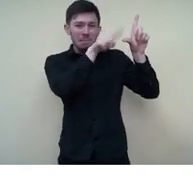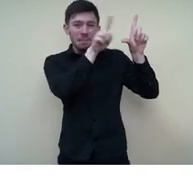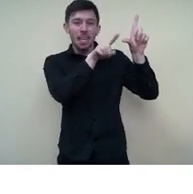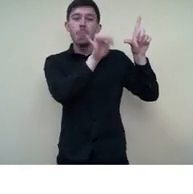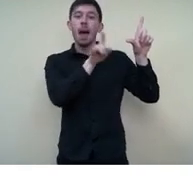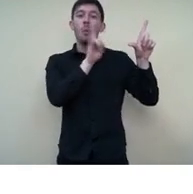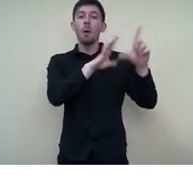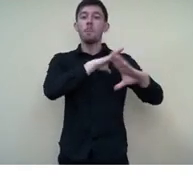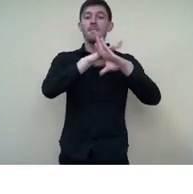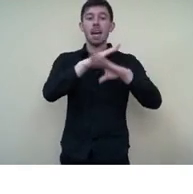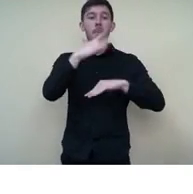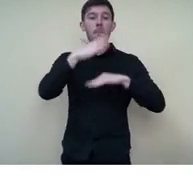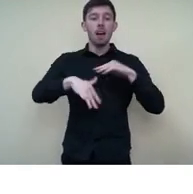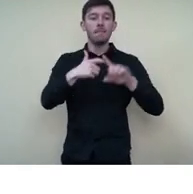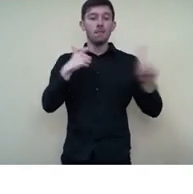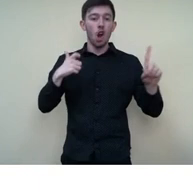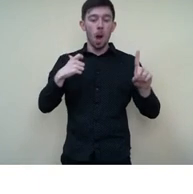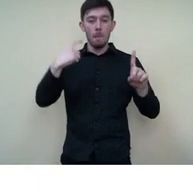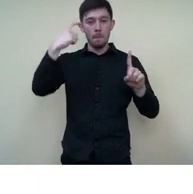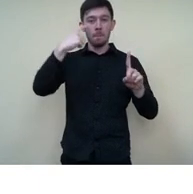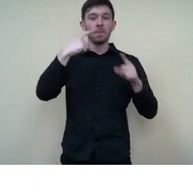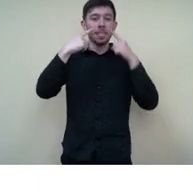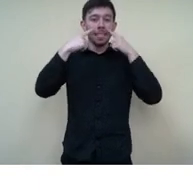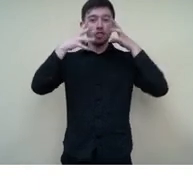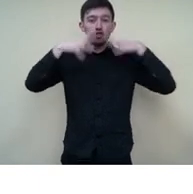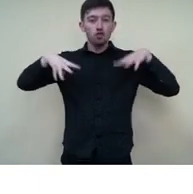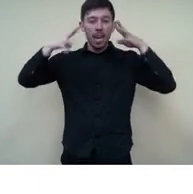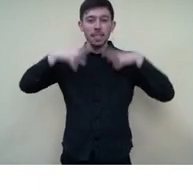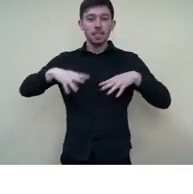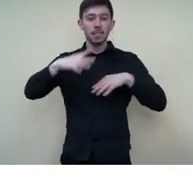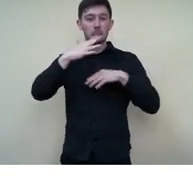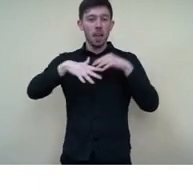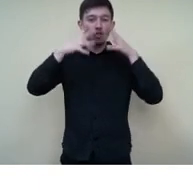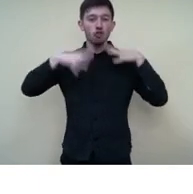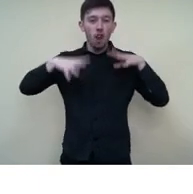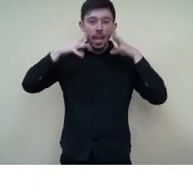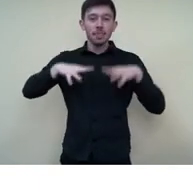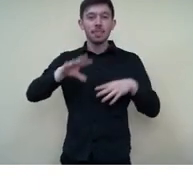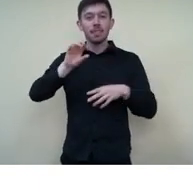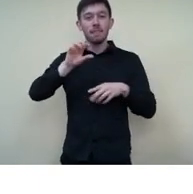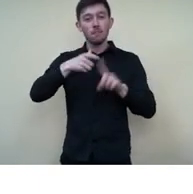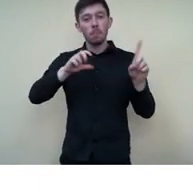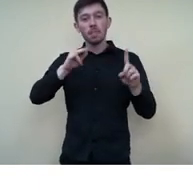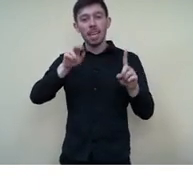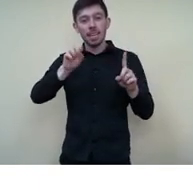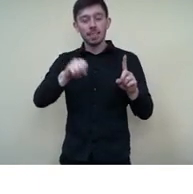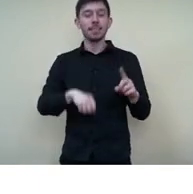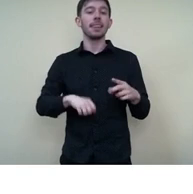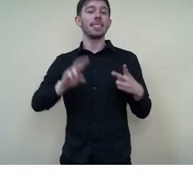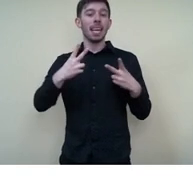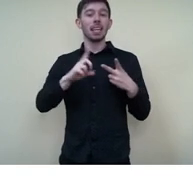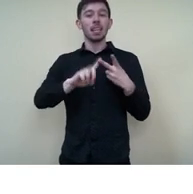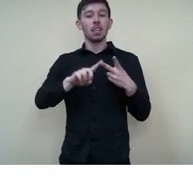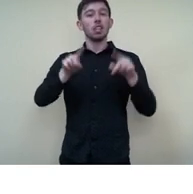will prevent blood from draining from your sinuses. Another one is here. This is called a dense triangle